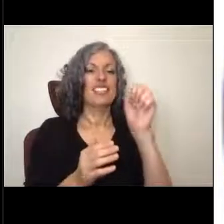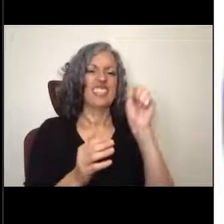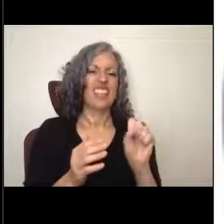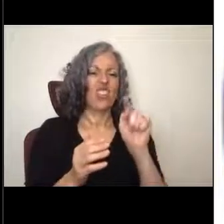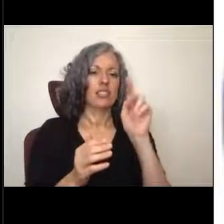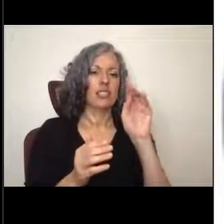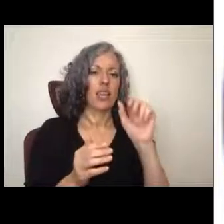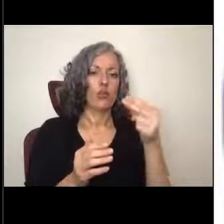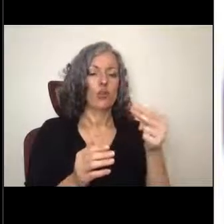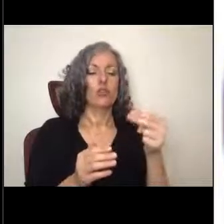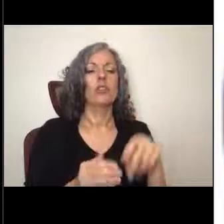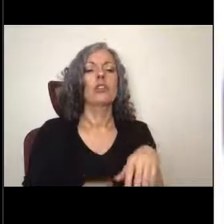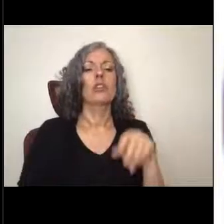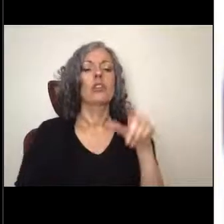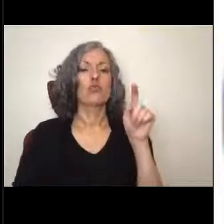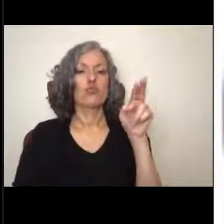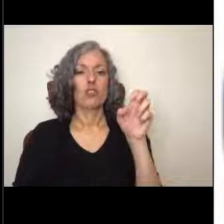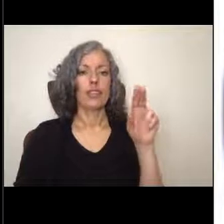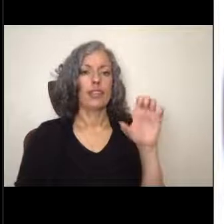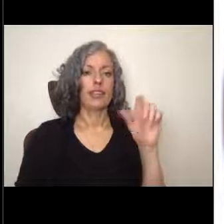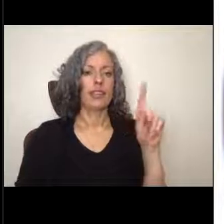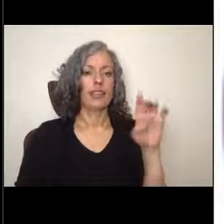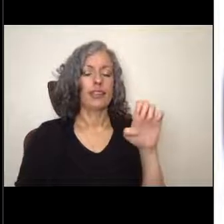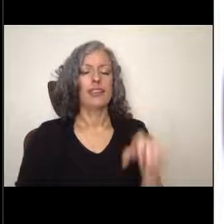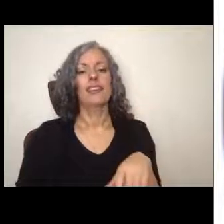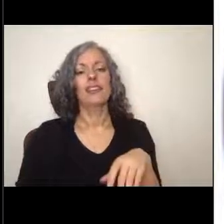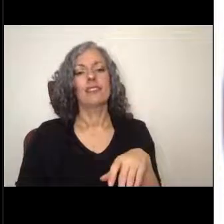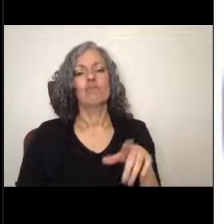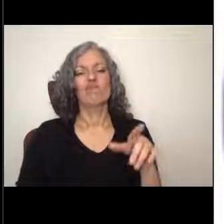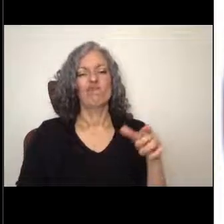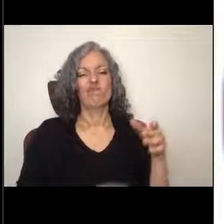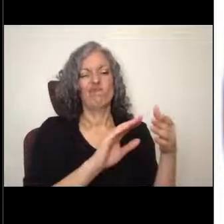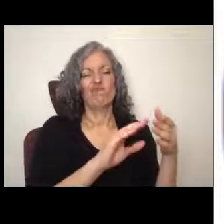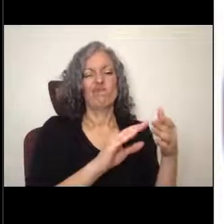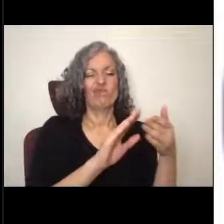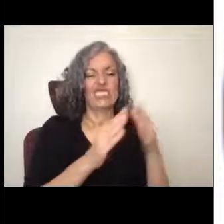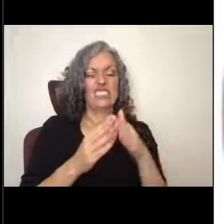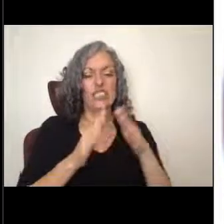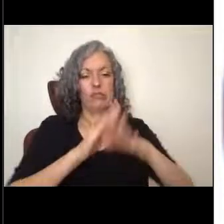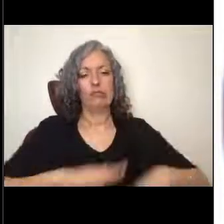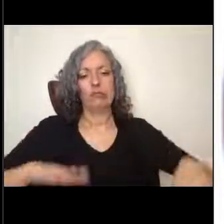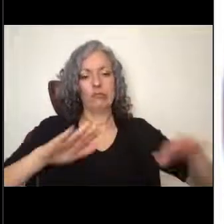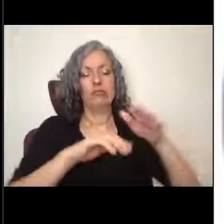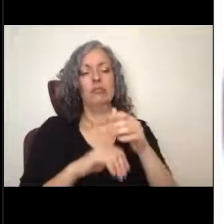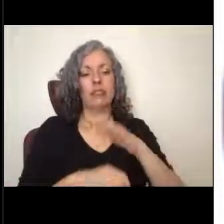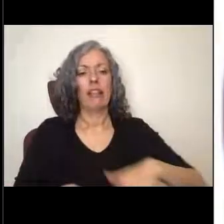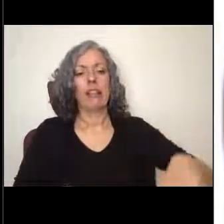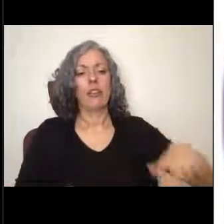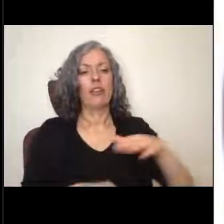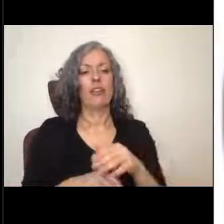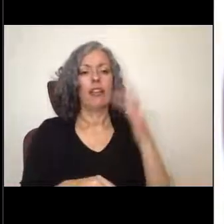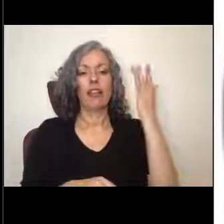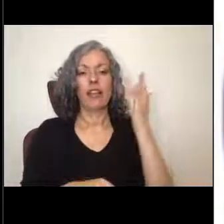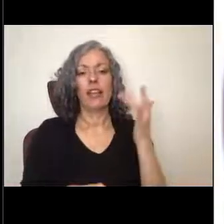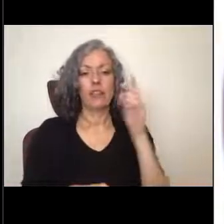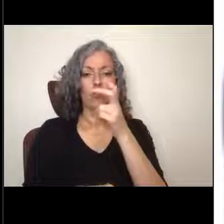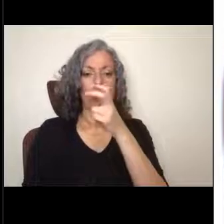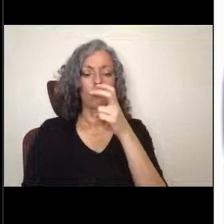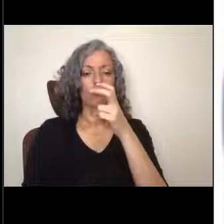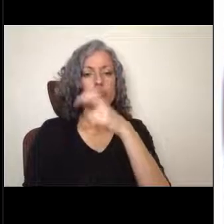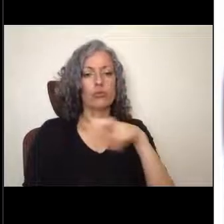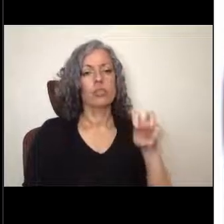of Truckee, El Dorado County, Placer County, and the Lake Tahoe Visitors Authority. The California Transportation Commission